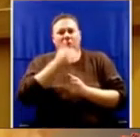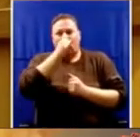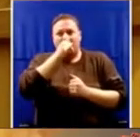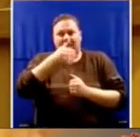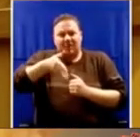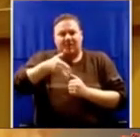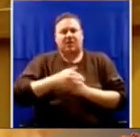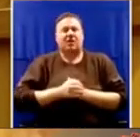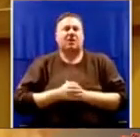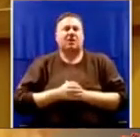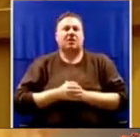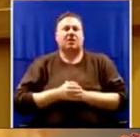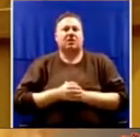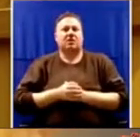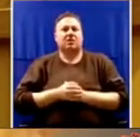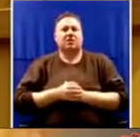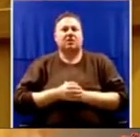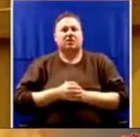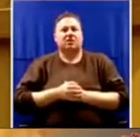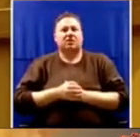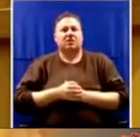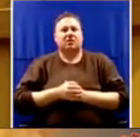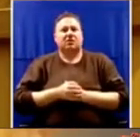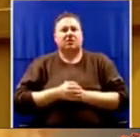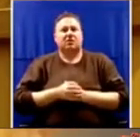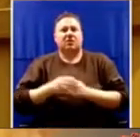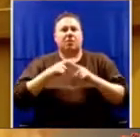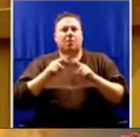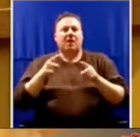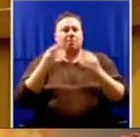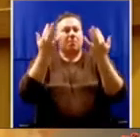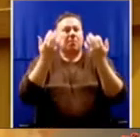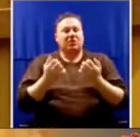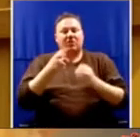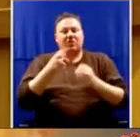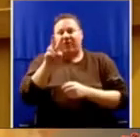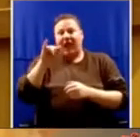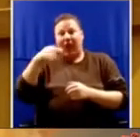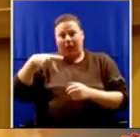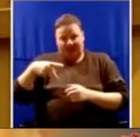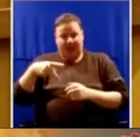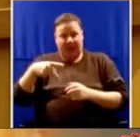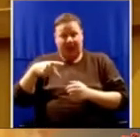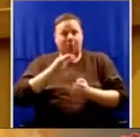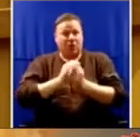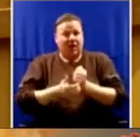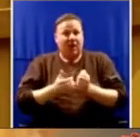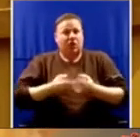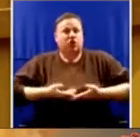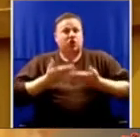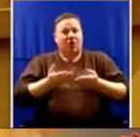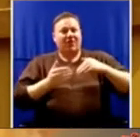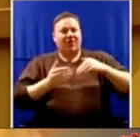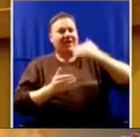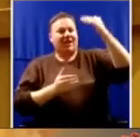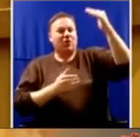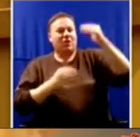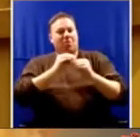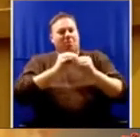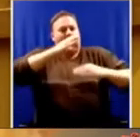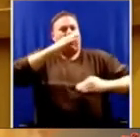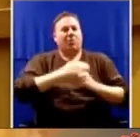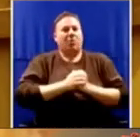Honourable President. Why then, on the other hand, is the budget for VIP protection services being increased and the police minister walks